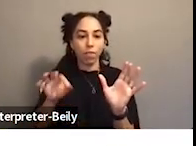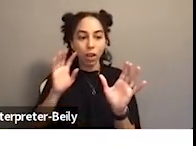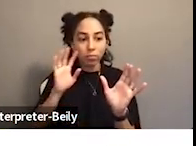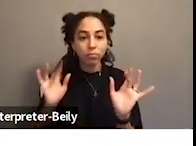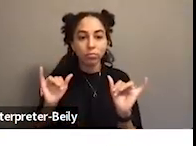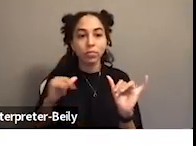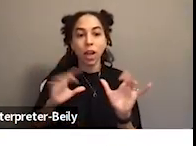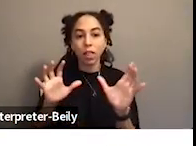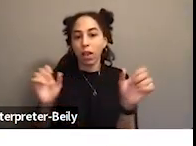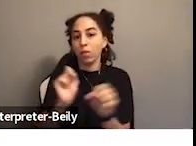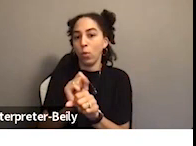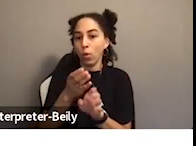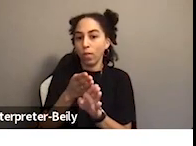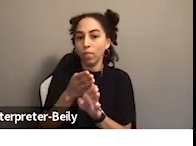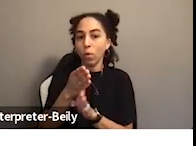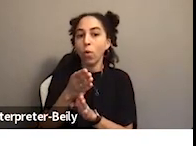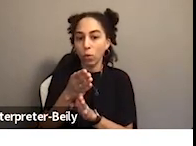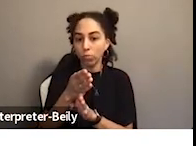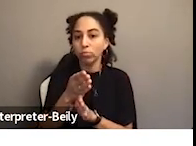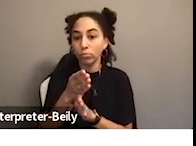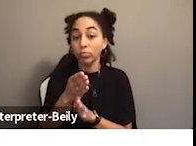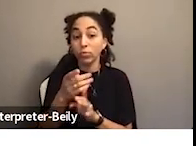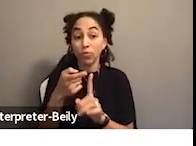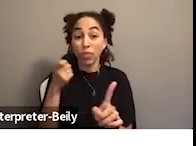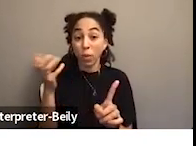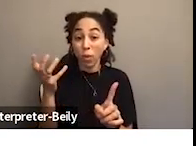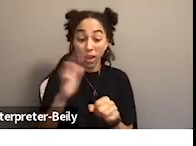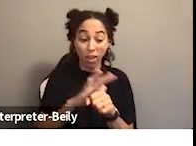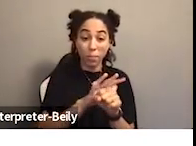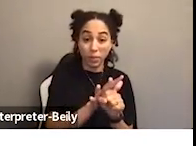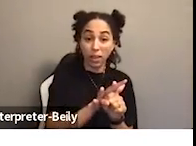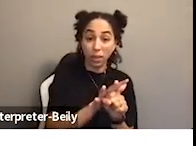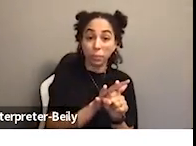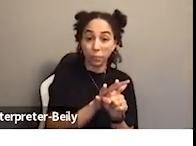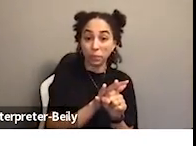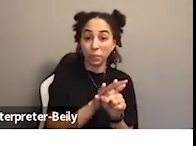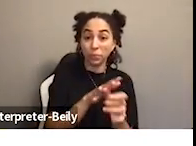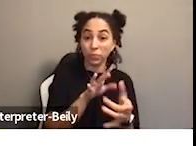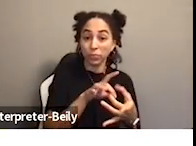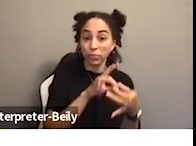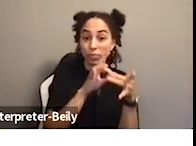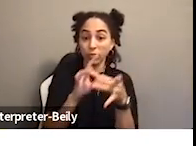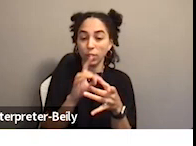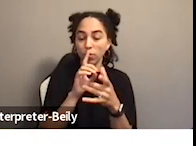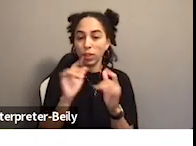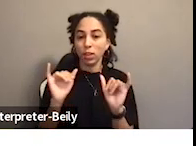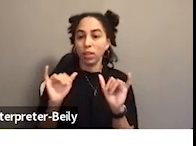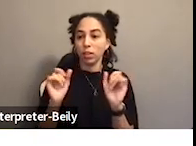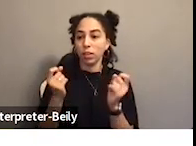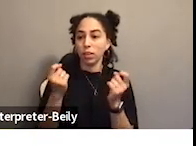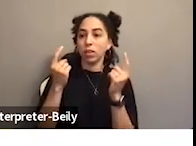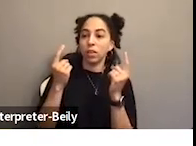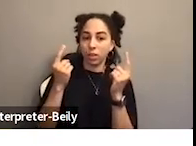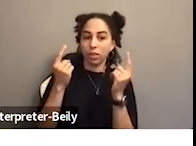the workforce issues that were coming out of the pandemic were really bringing to the forefront